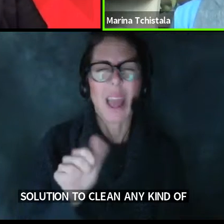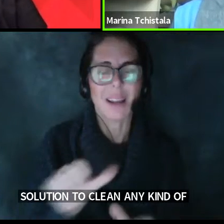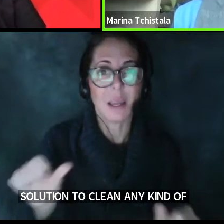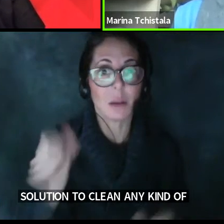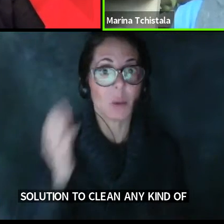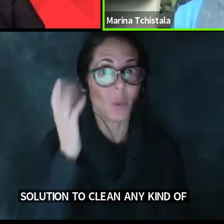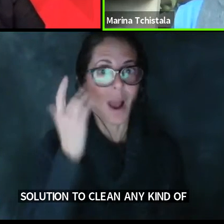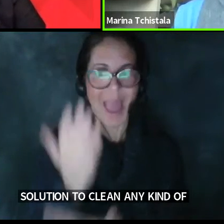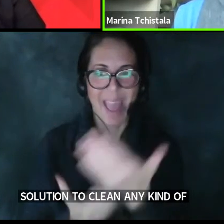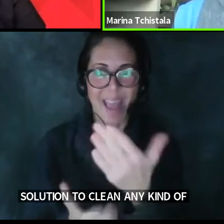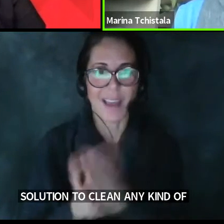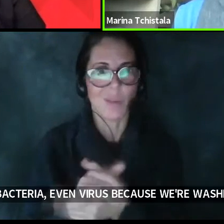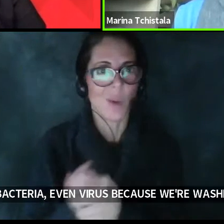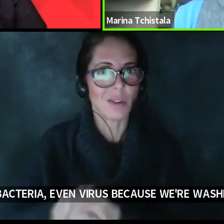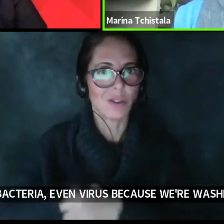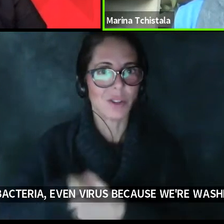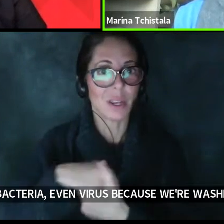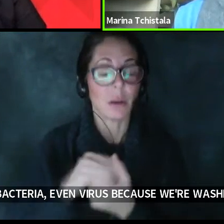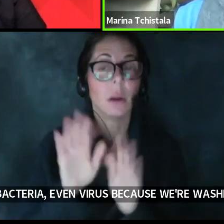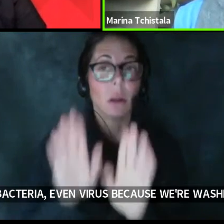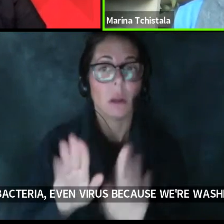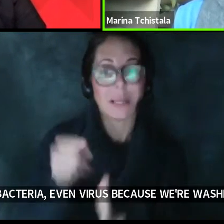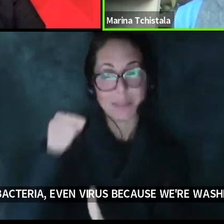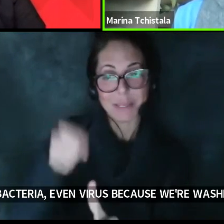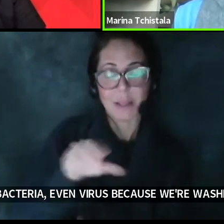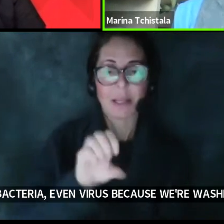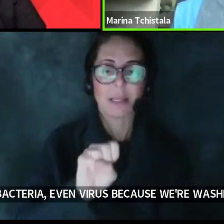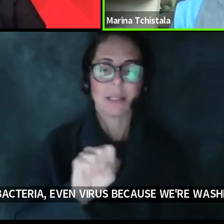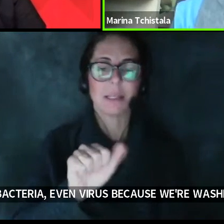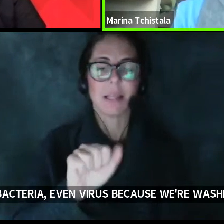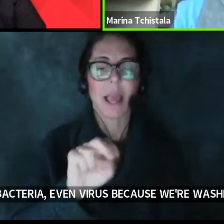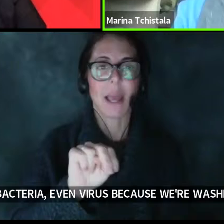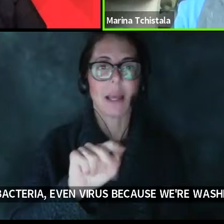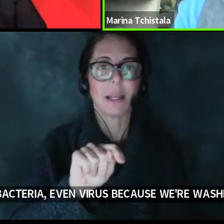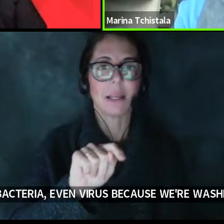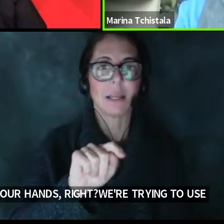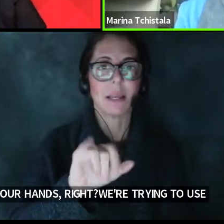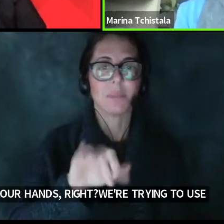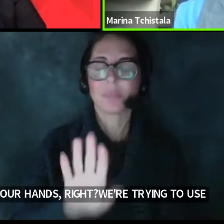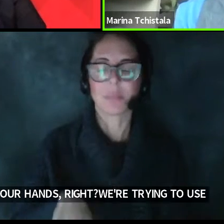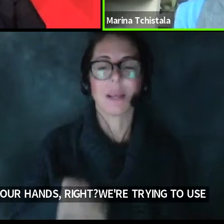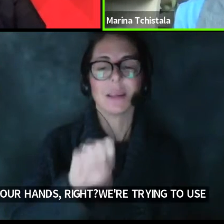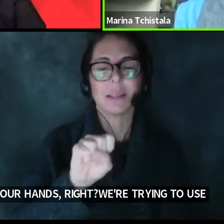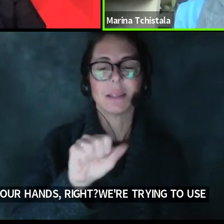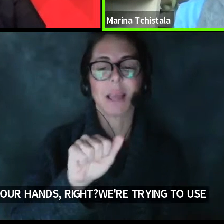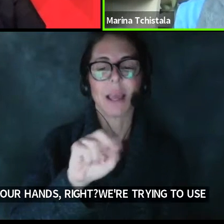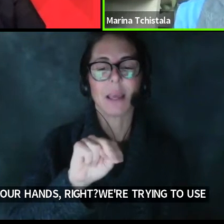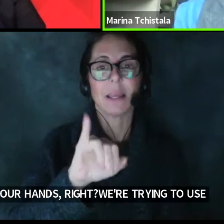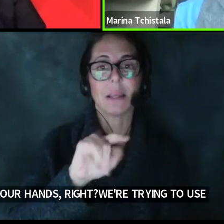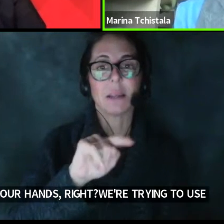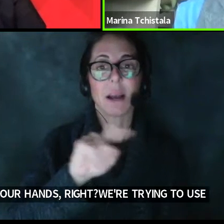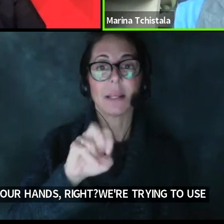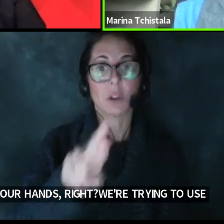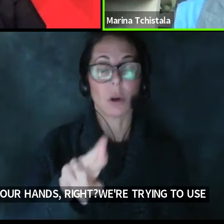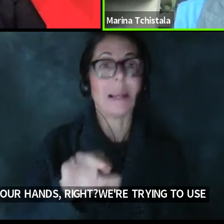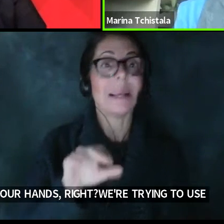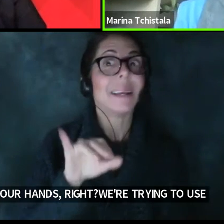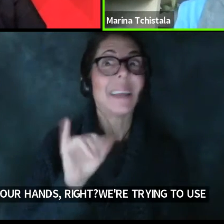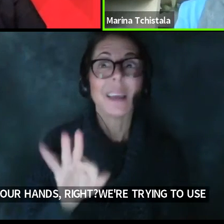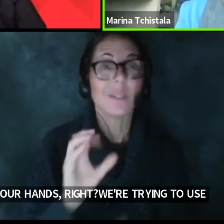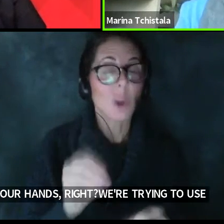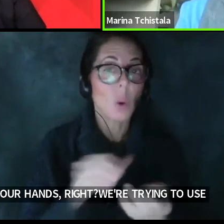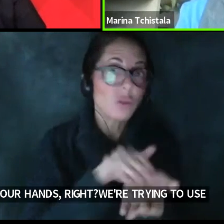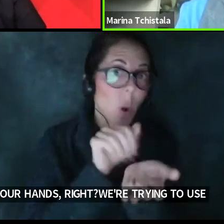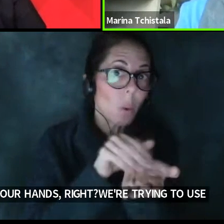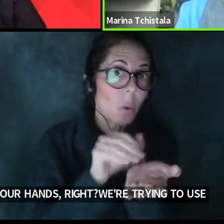We're trying to use sanitizers as when we cannot wash something. So this would be the